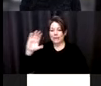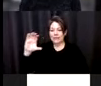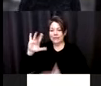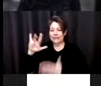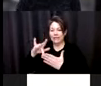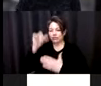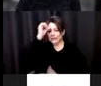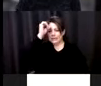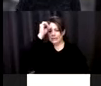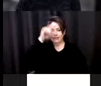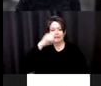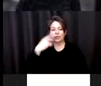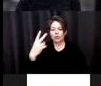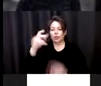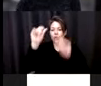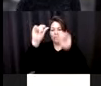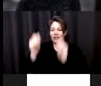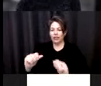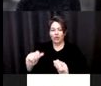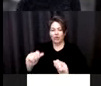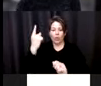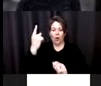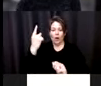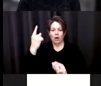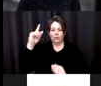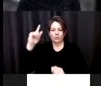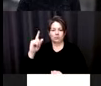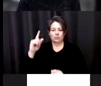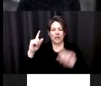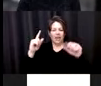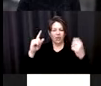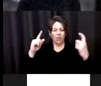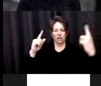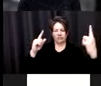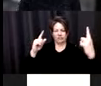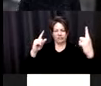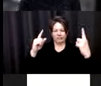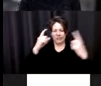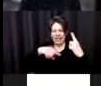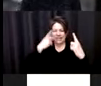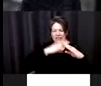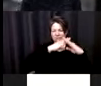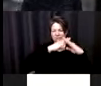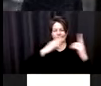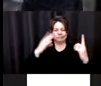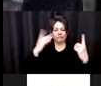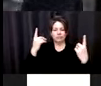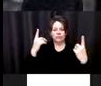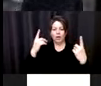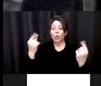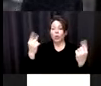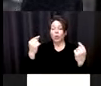two figures, one here and the other one's kind of hard to see back there, smoking bees out